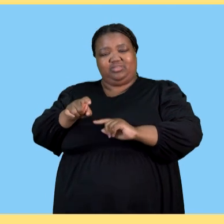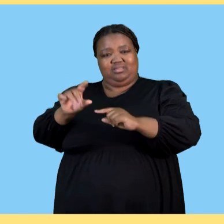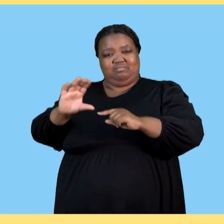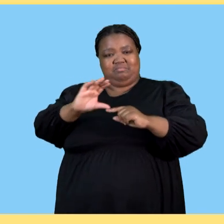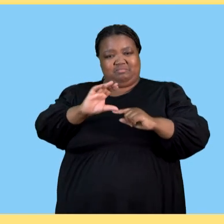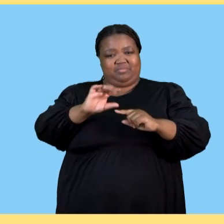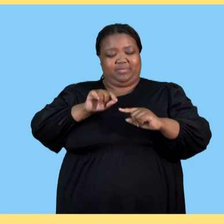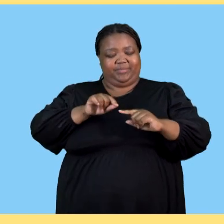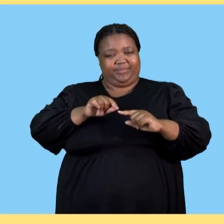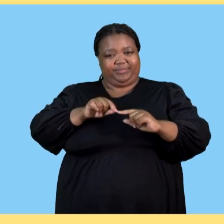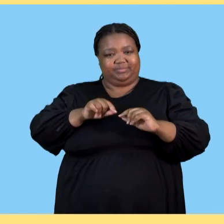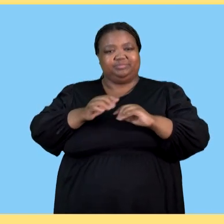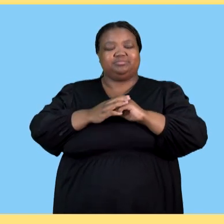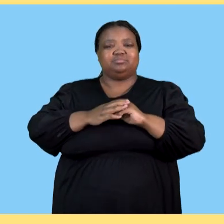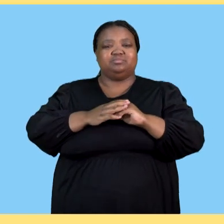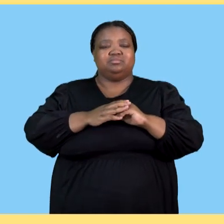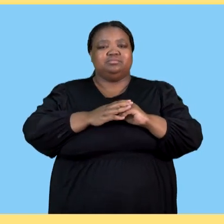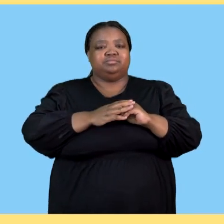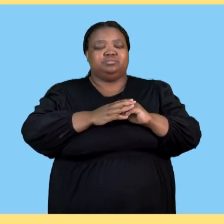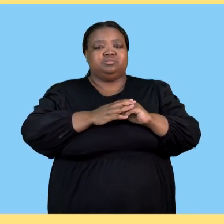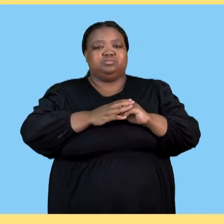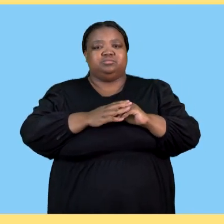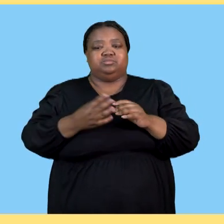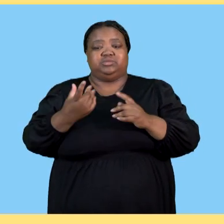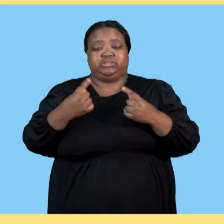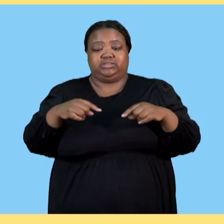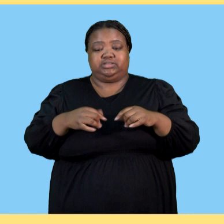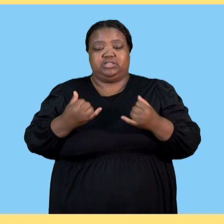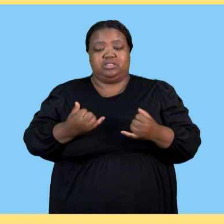this 85,000 here, in this 85,000,